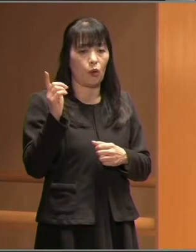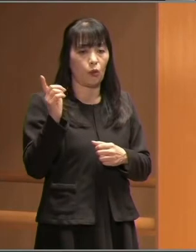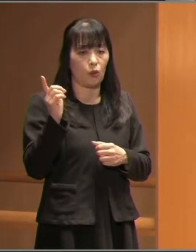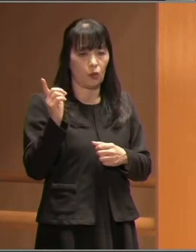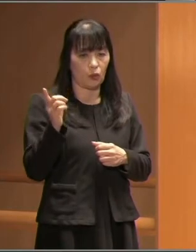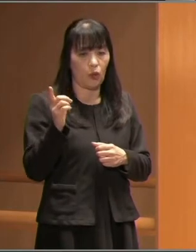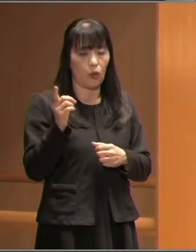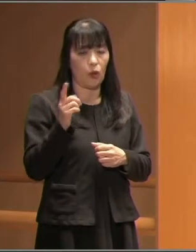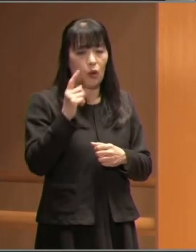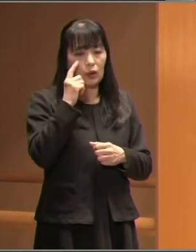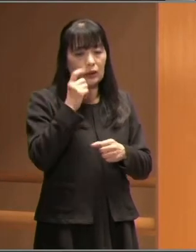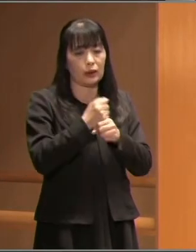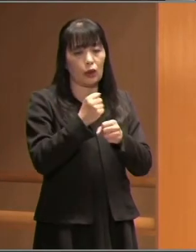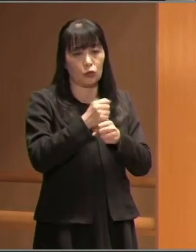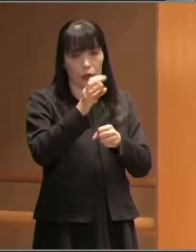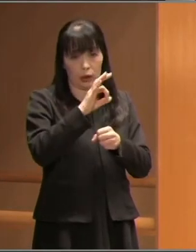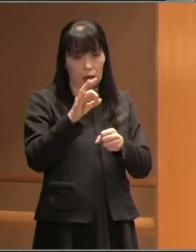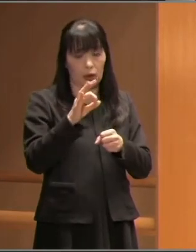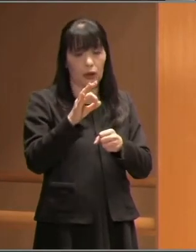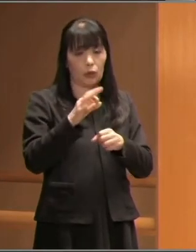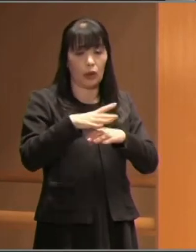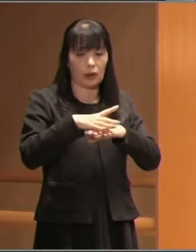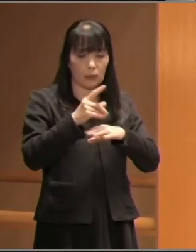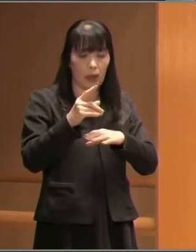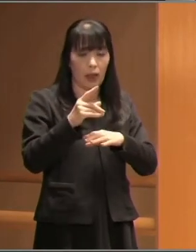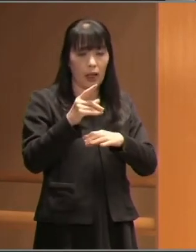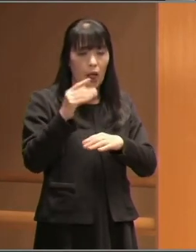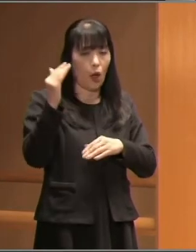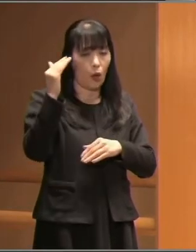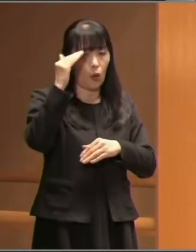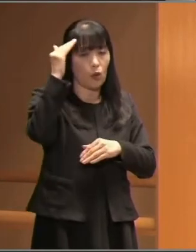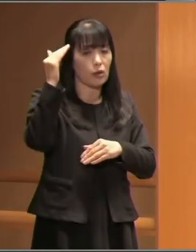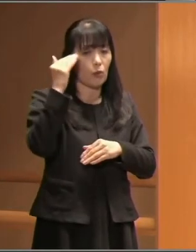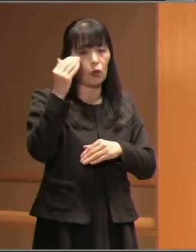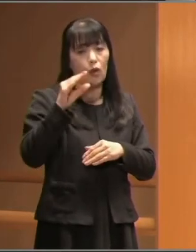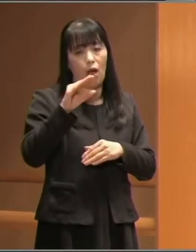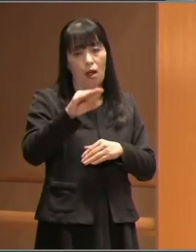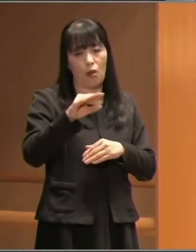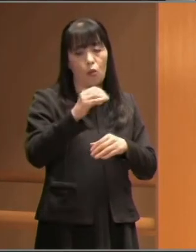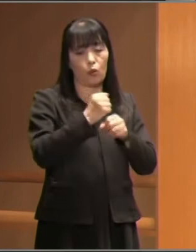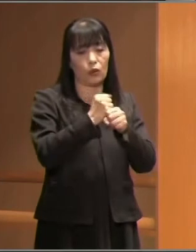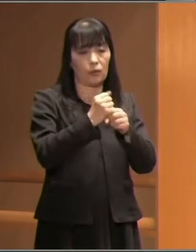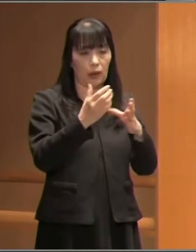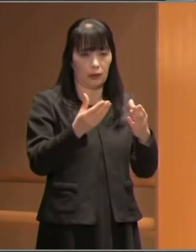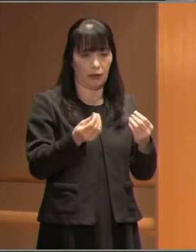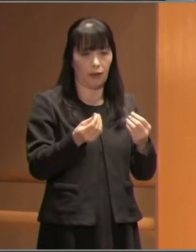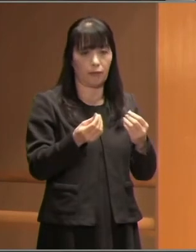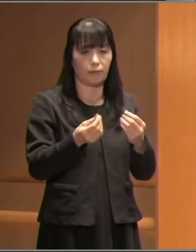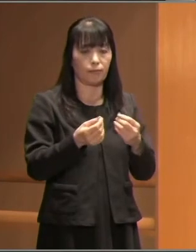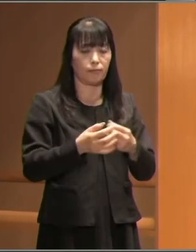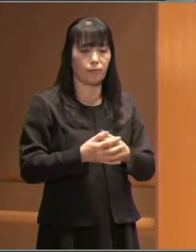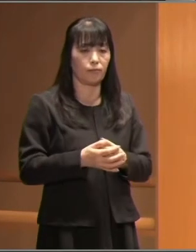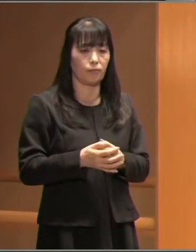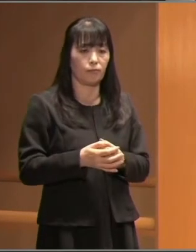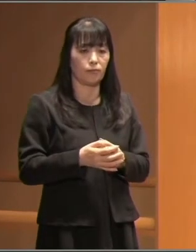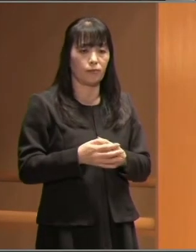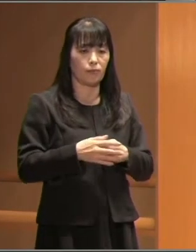Following this success of the prototype, we made a concept car for Tokyo Motor Show.